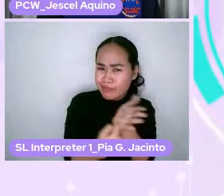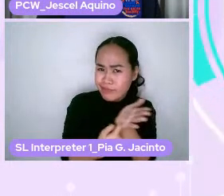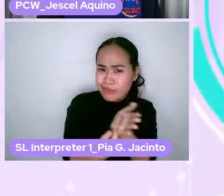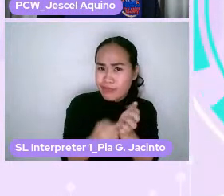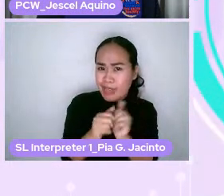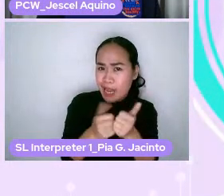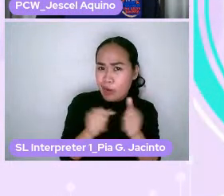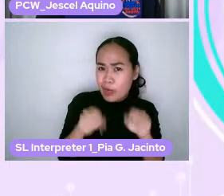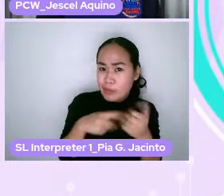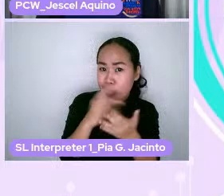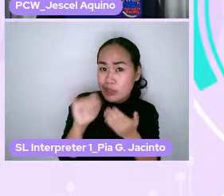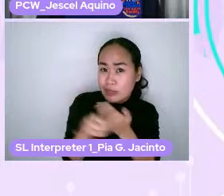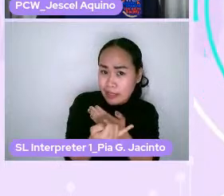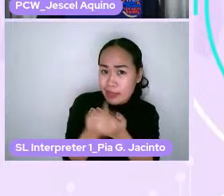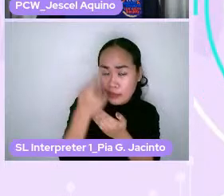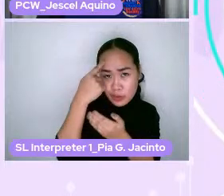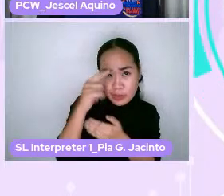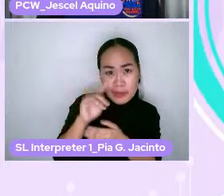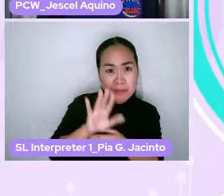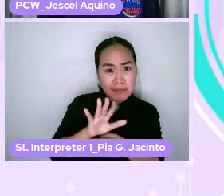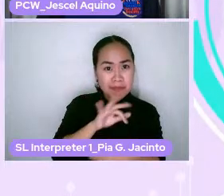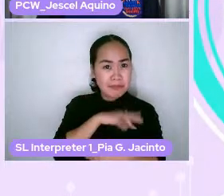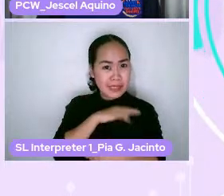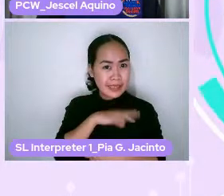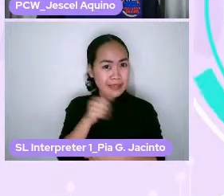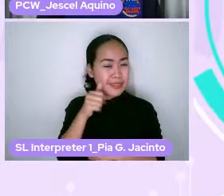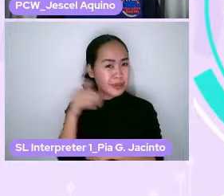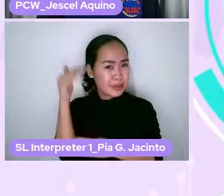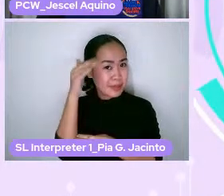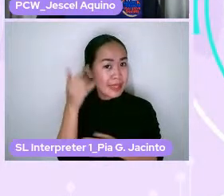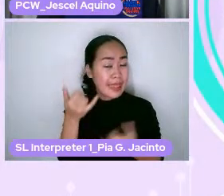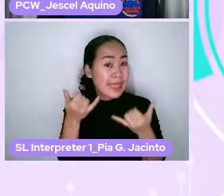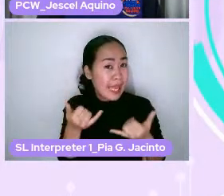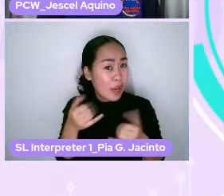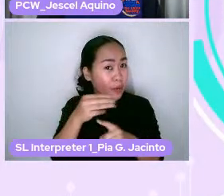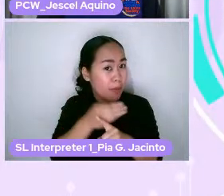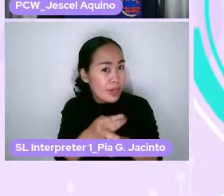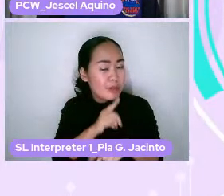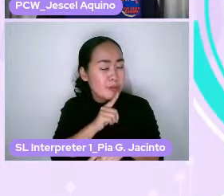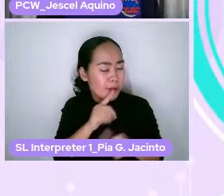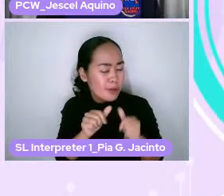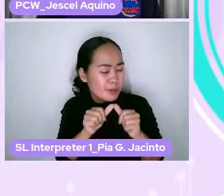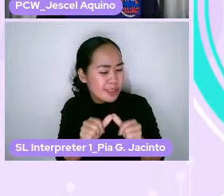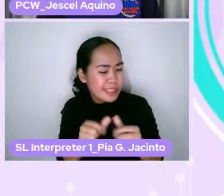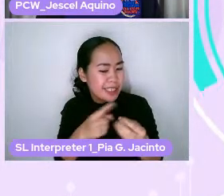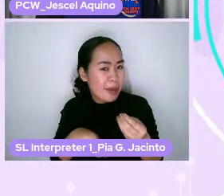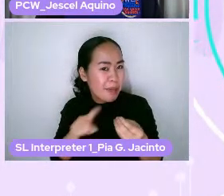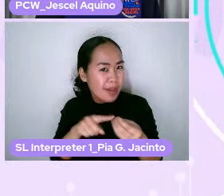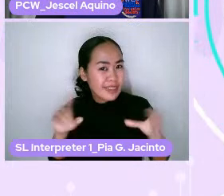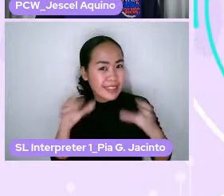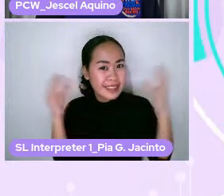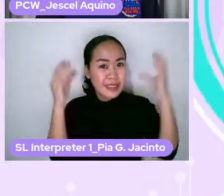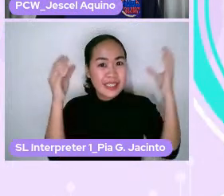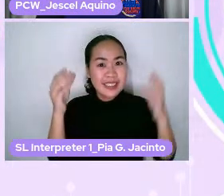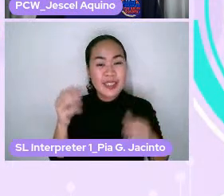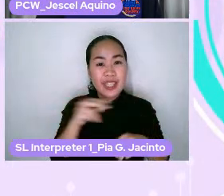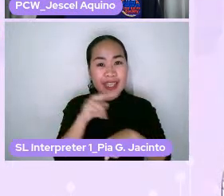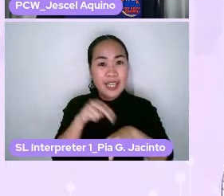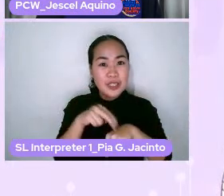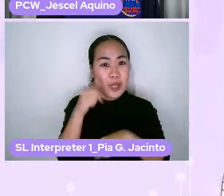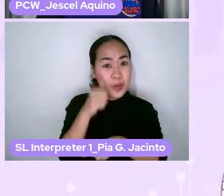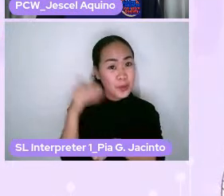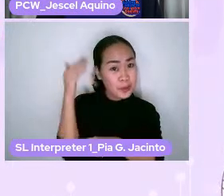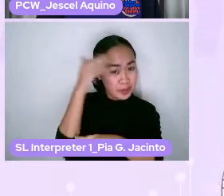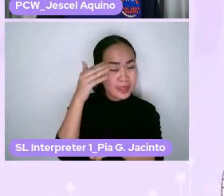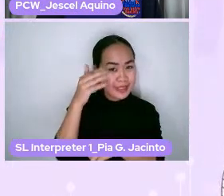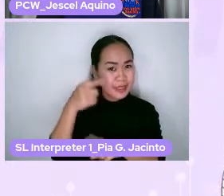mga kababaihan. Ngayong Marso ay patuloy nating ipinagdiriwang ang National Women's Month Celebration na may temang We for